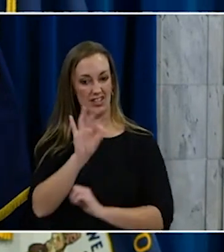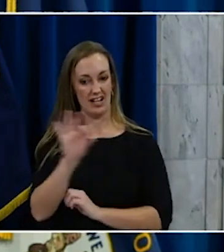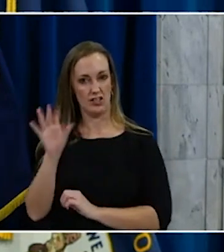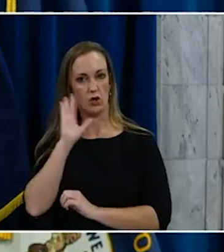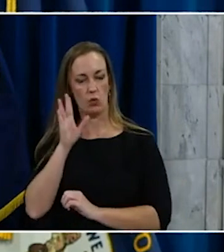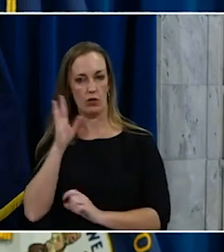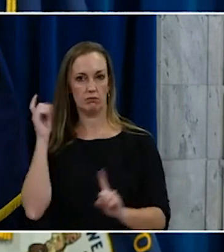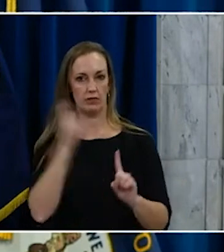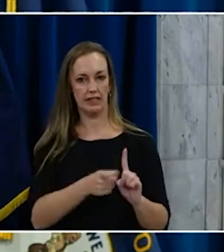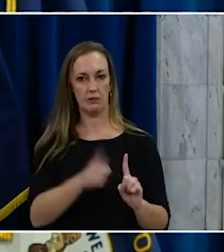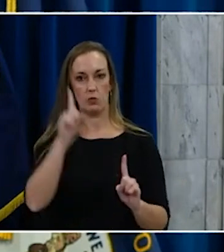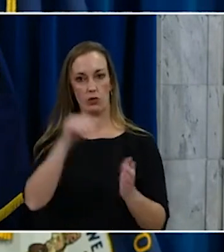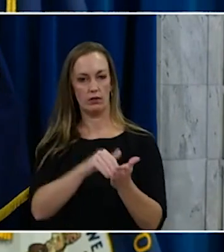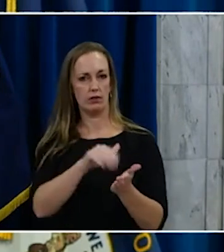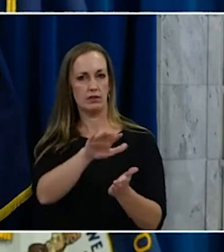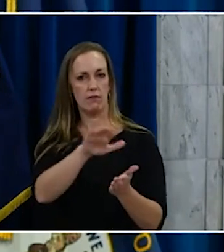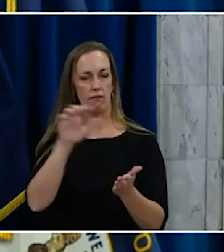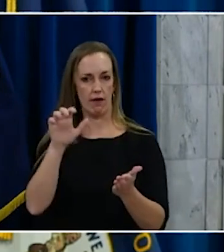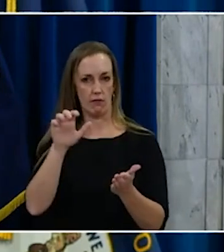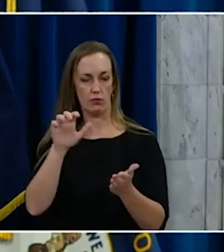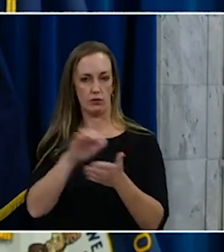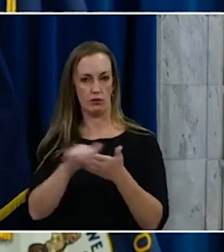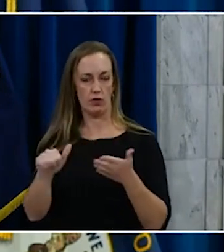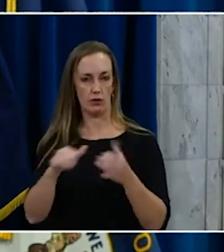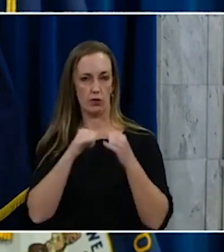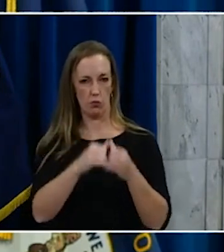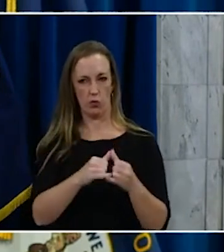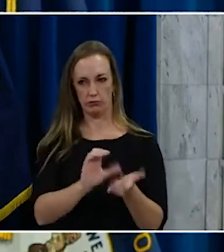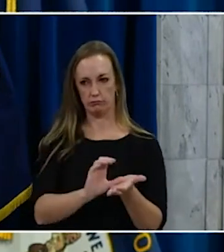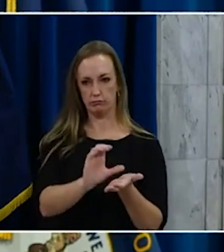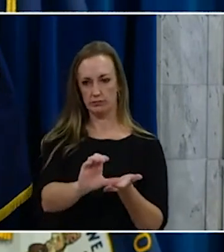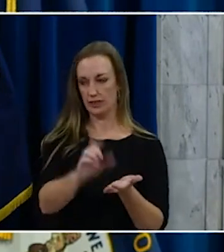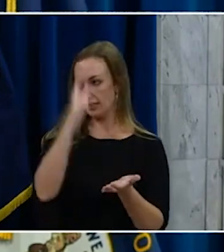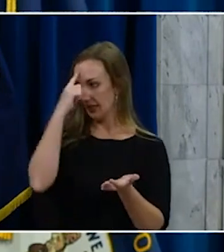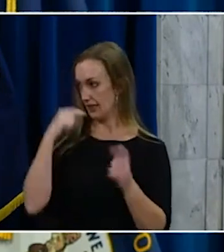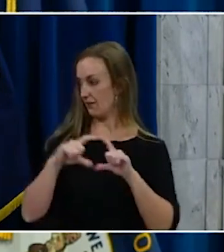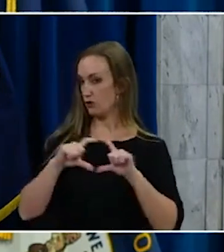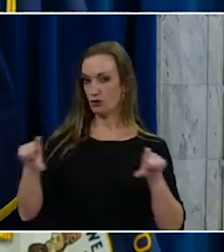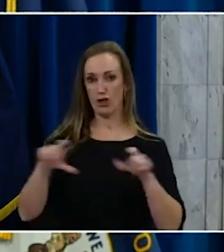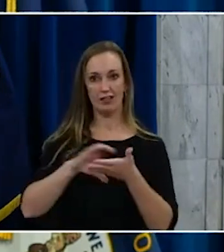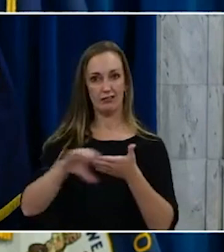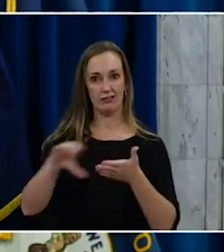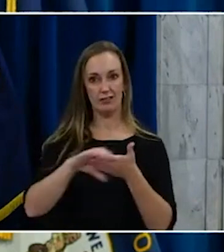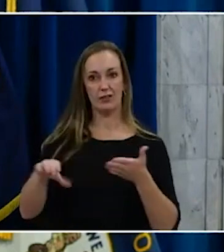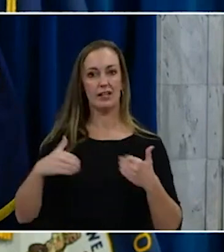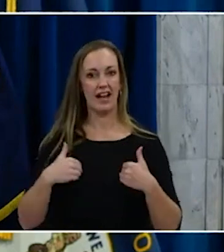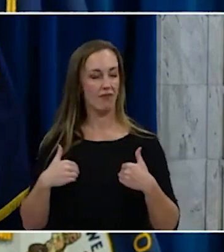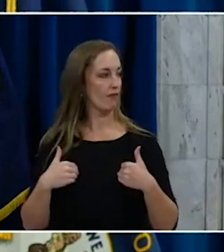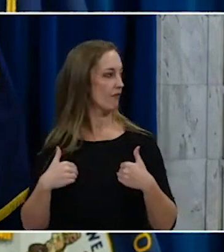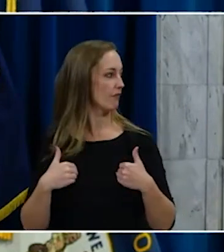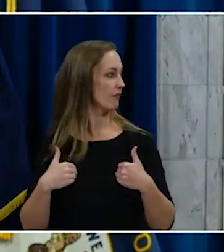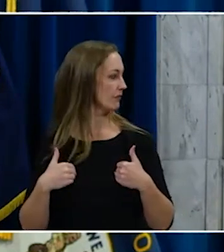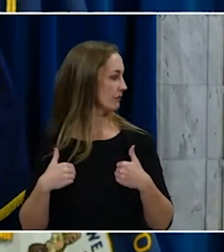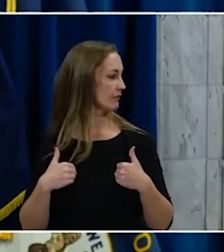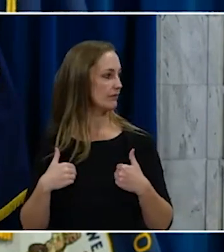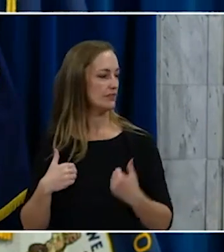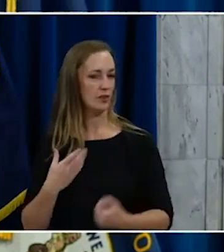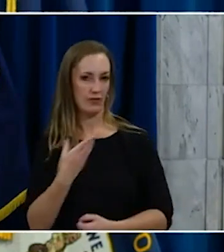with a $1,500 award. And I think we have a check here for that. I think that's over to the